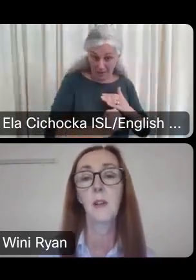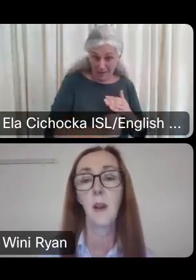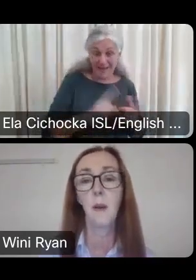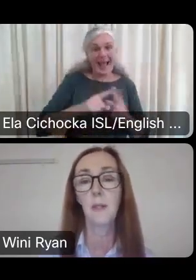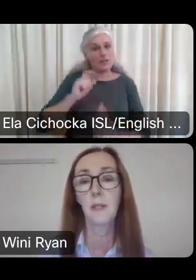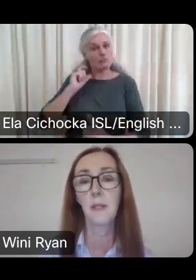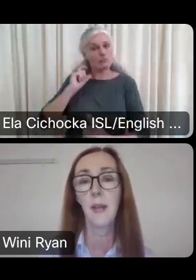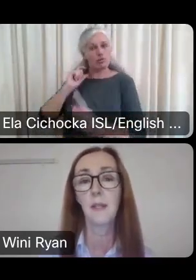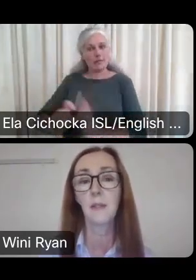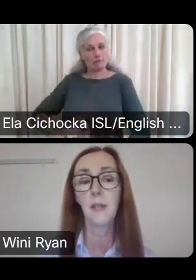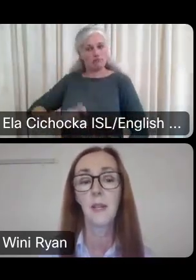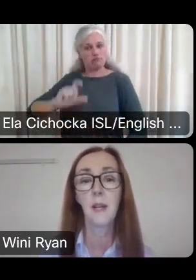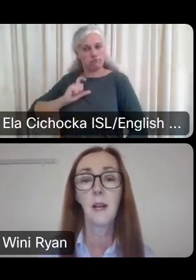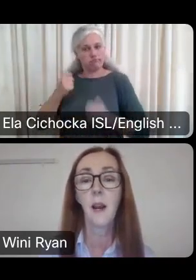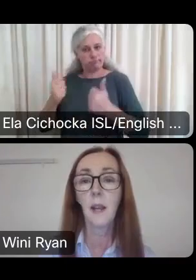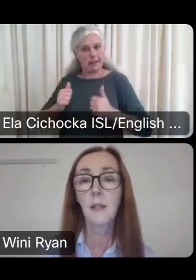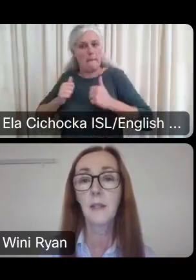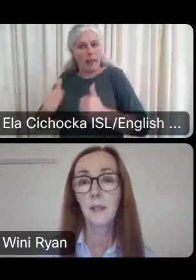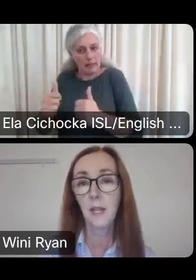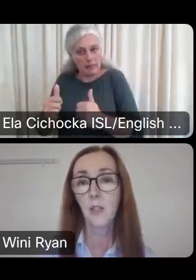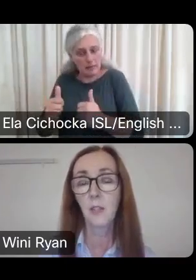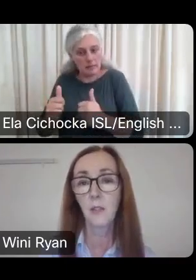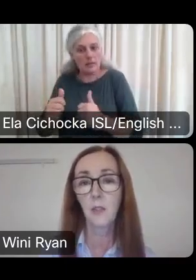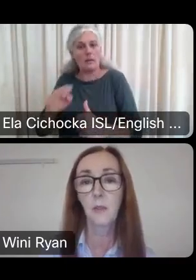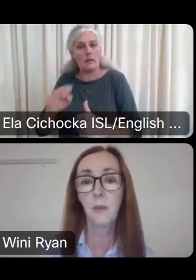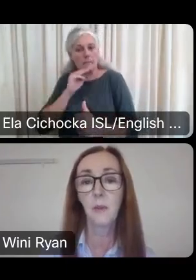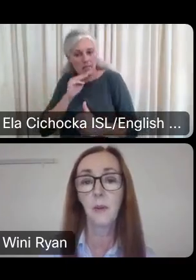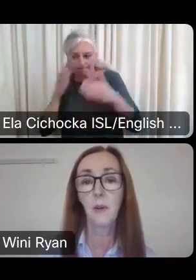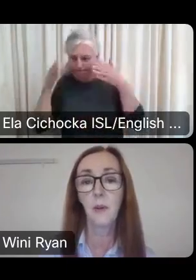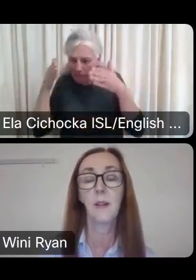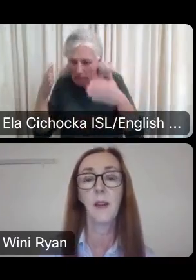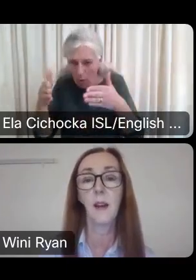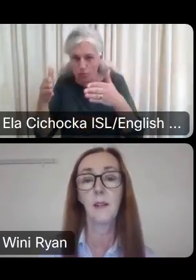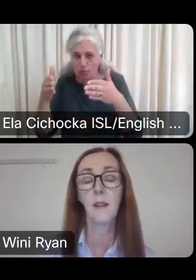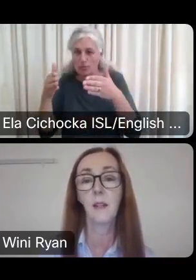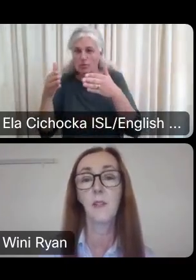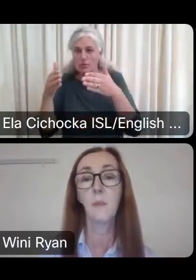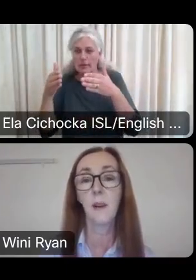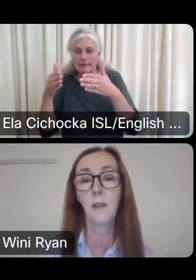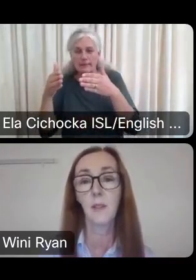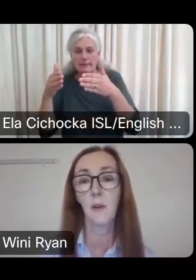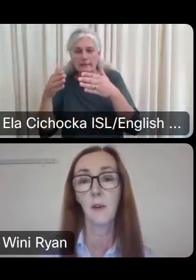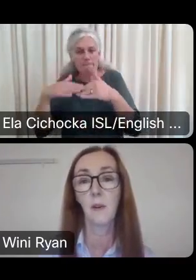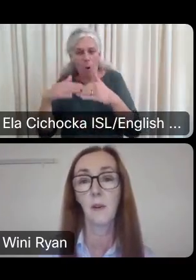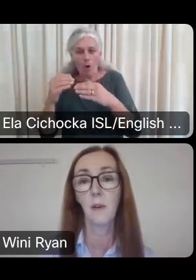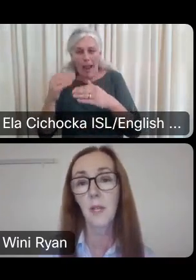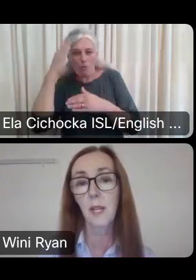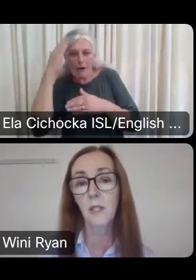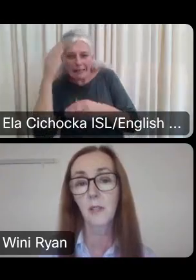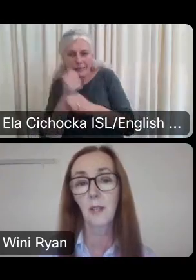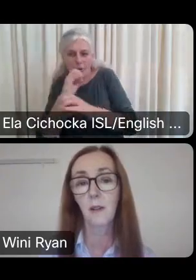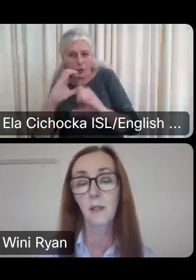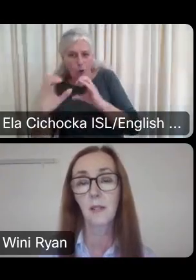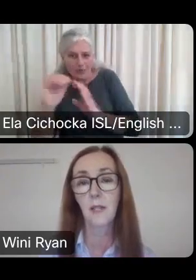professional competence, and that is heightened attention to and heightened awareness of